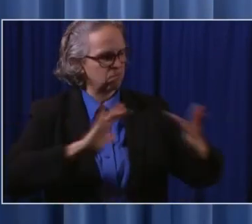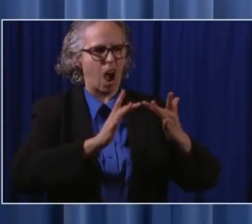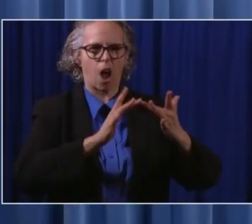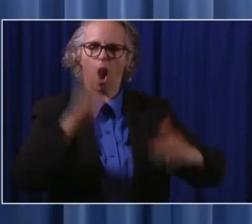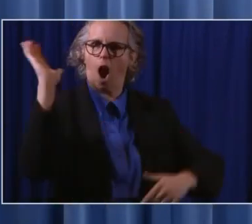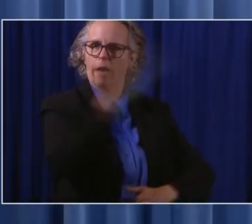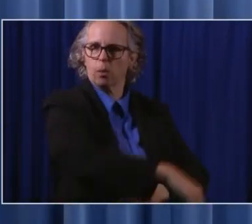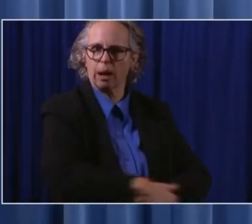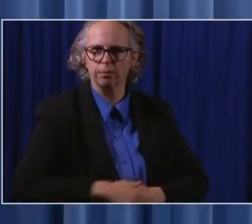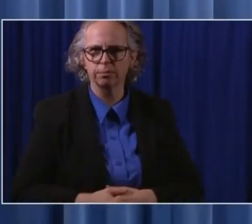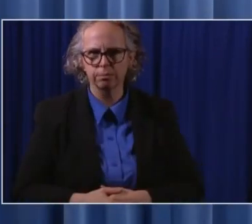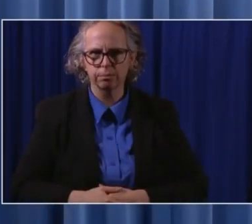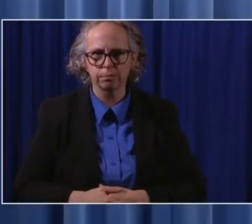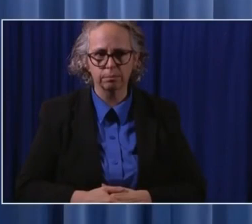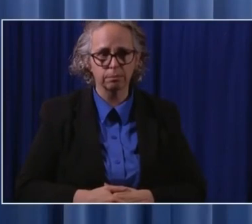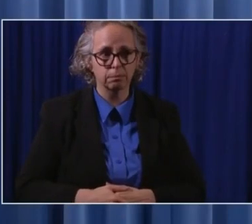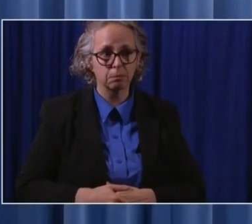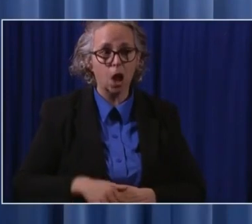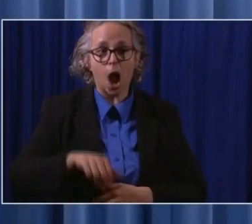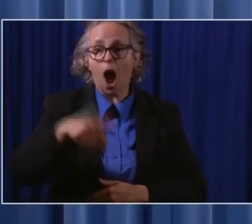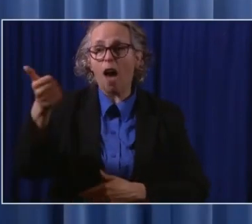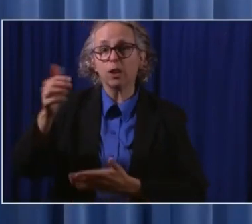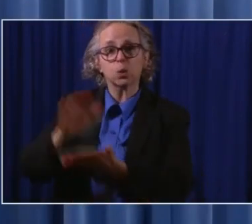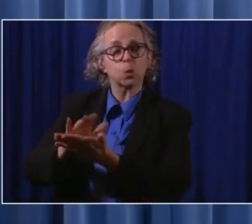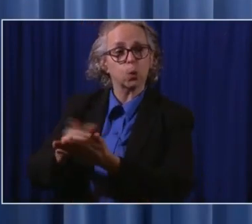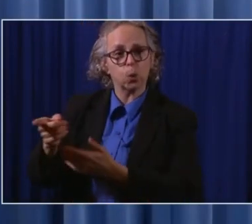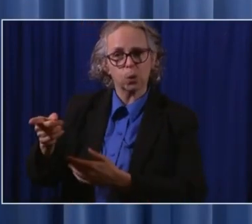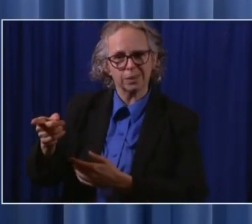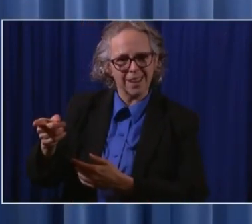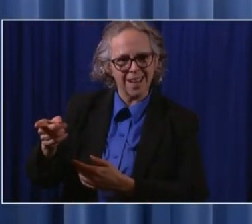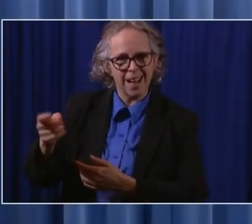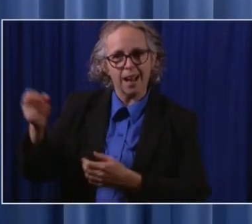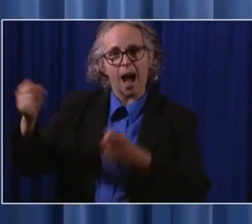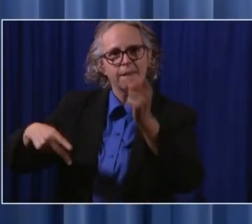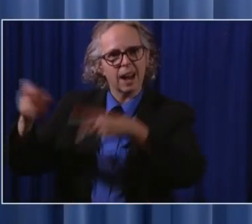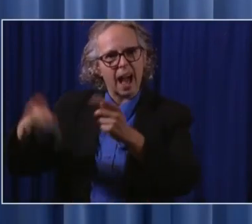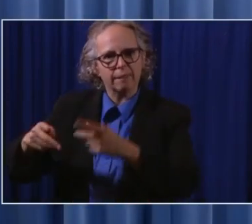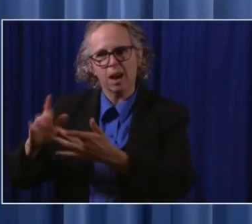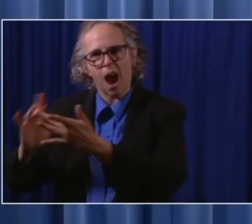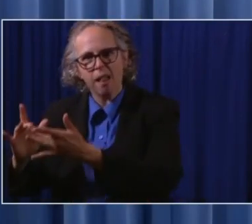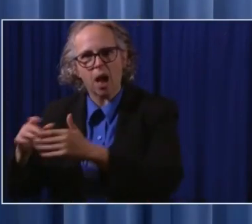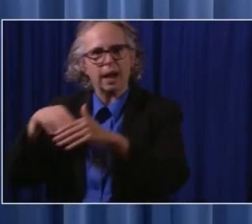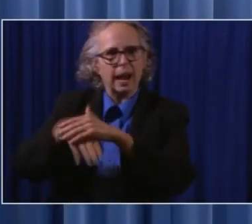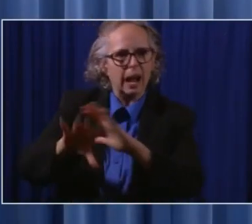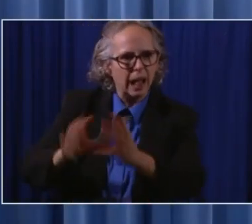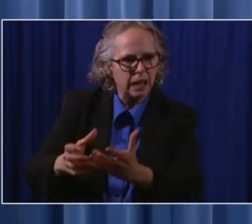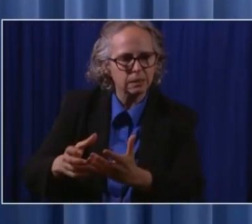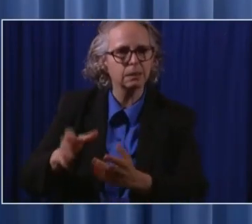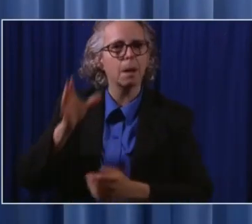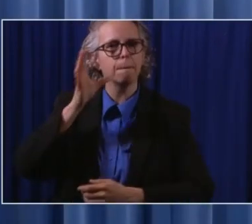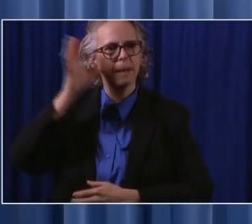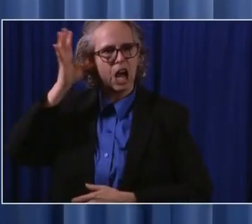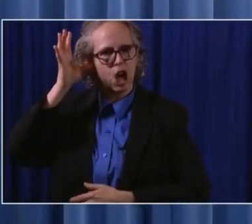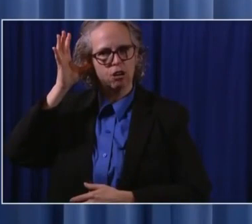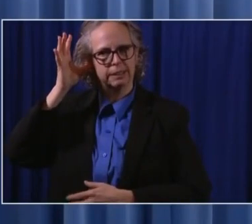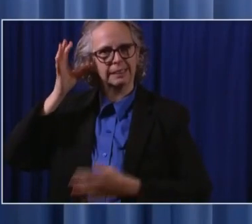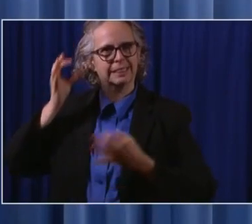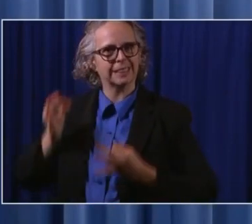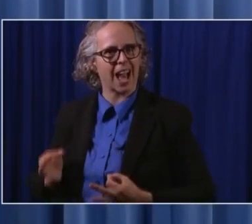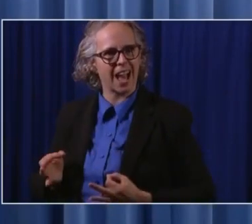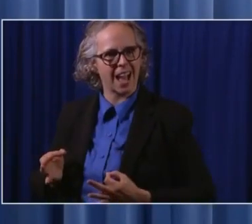Some other schools have made the decision to give parents the option. You can do, and the families, the option. You can do virtual, or you can